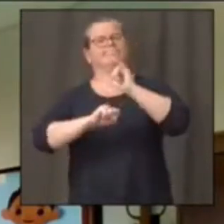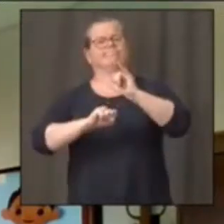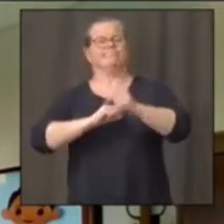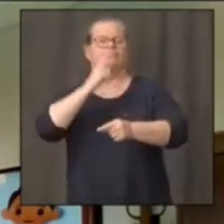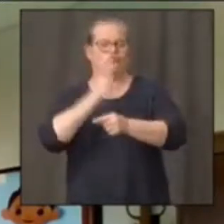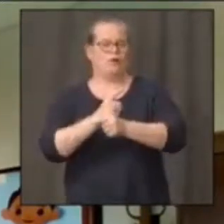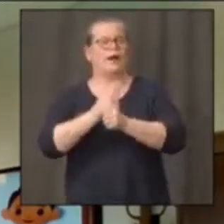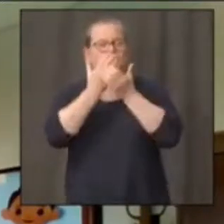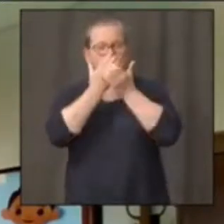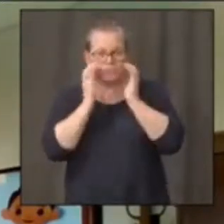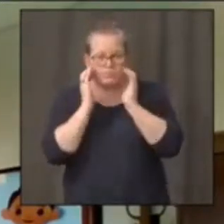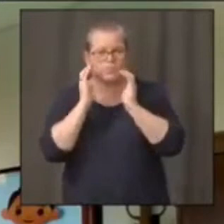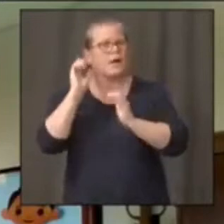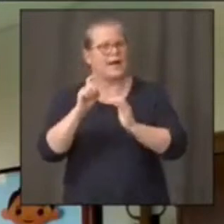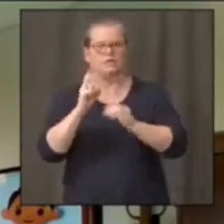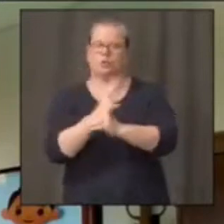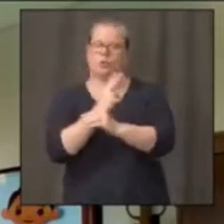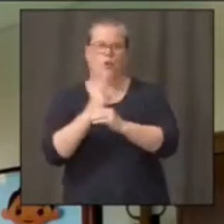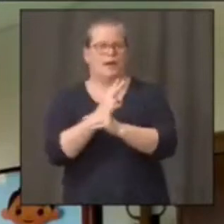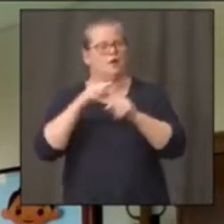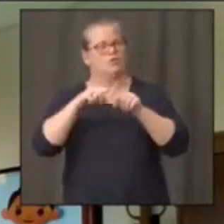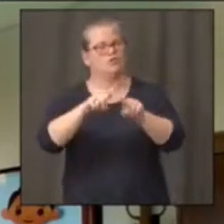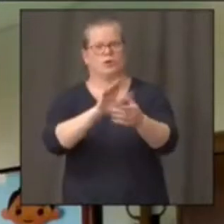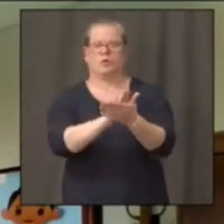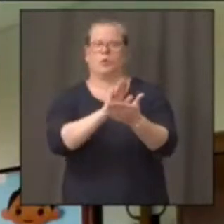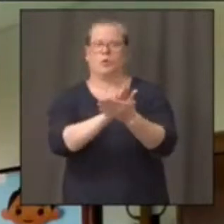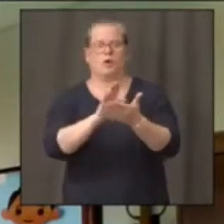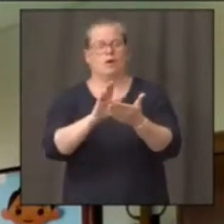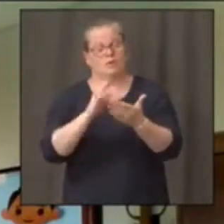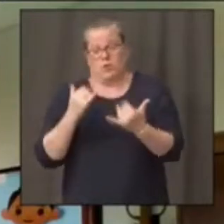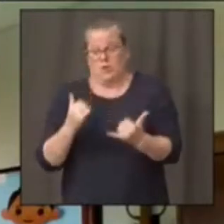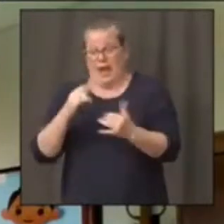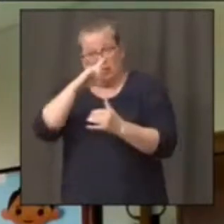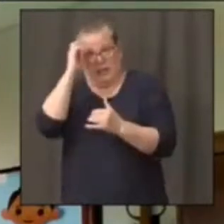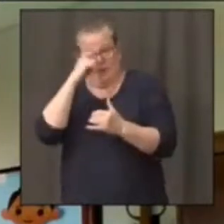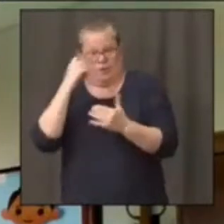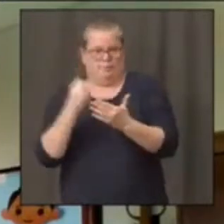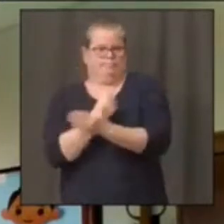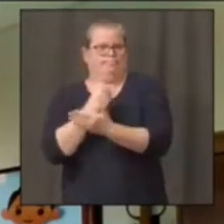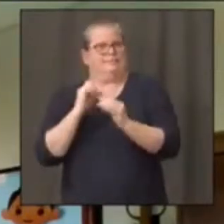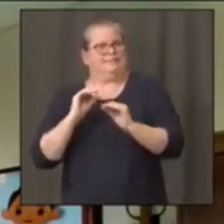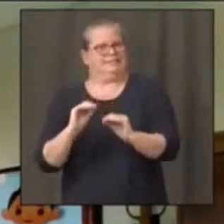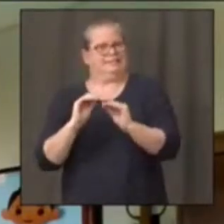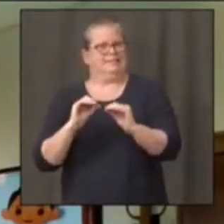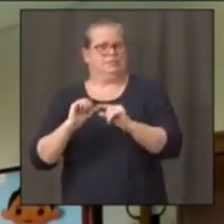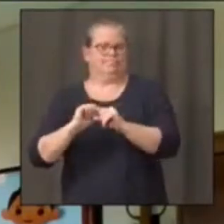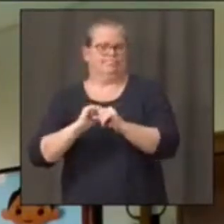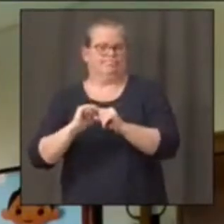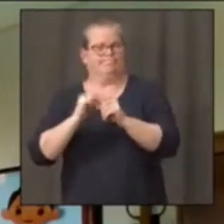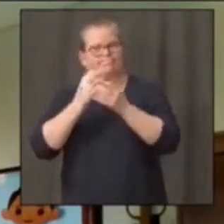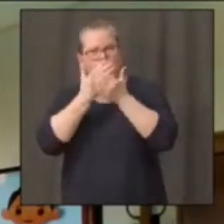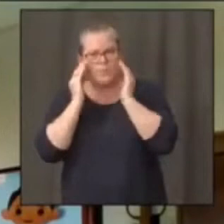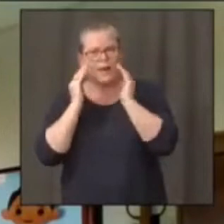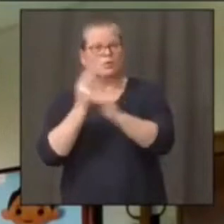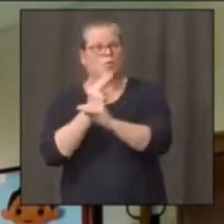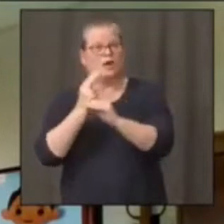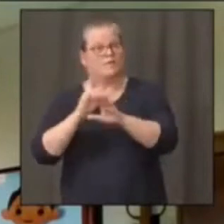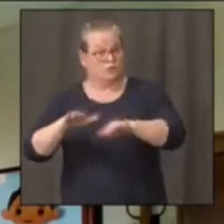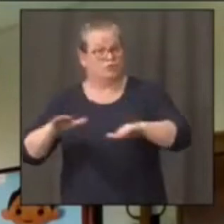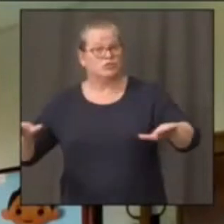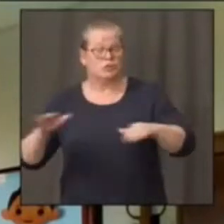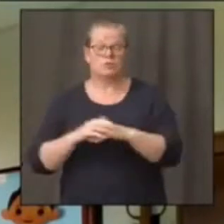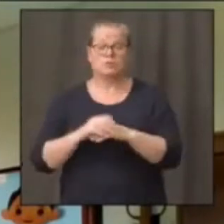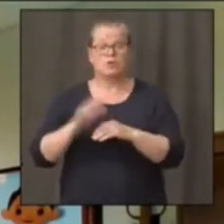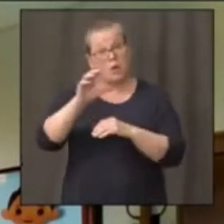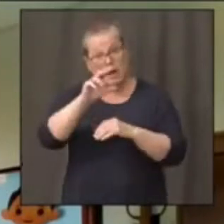for school with facial coverings as the norm. And that's a statewide effort. And we've been able to do well in Connecticut following